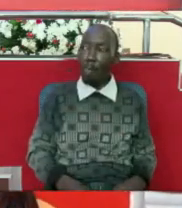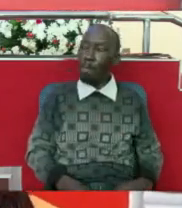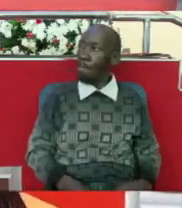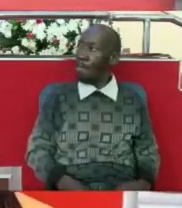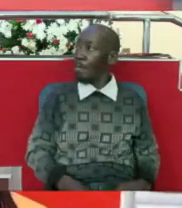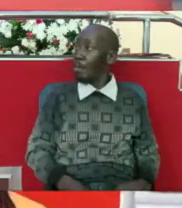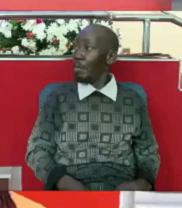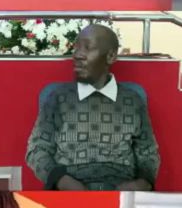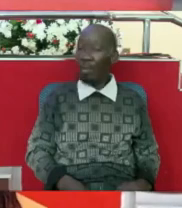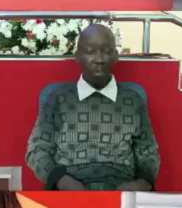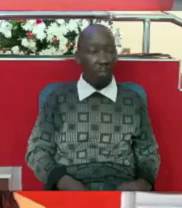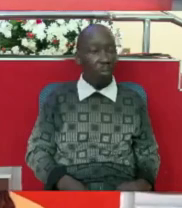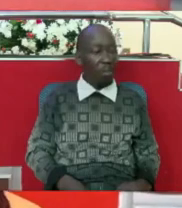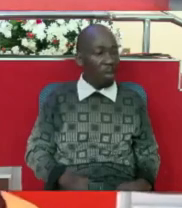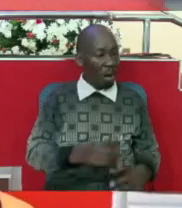Say that again.